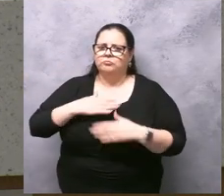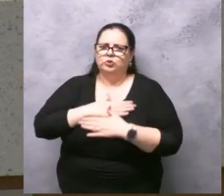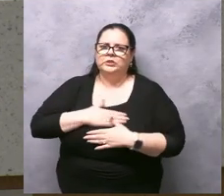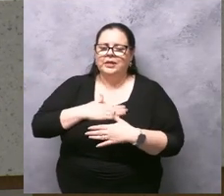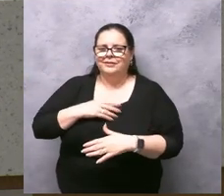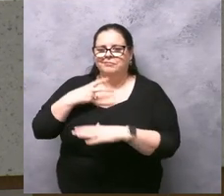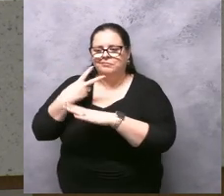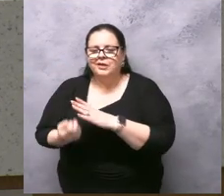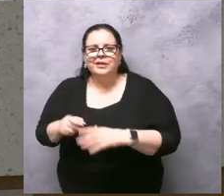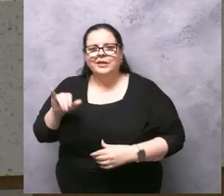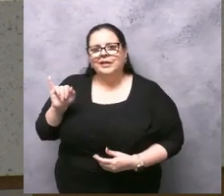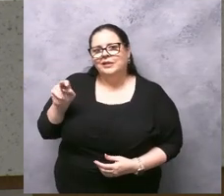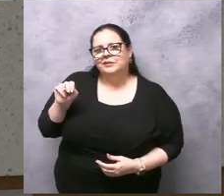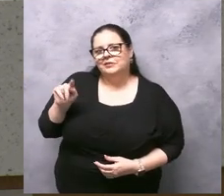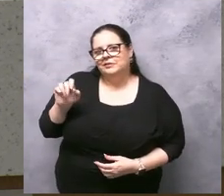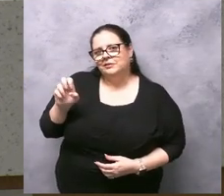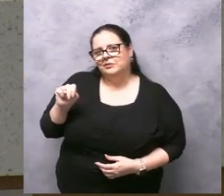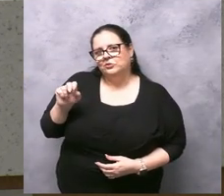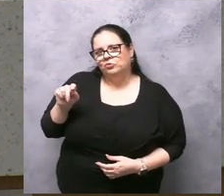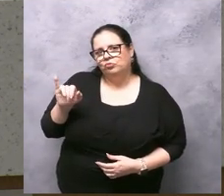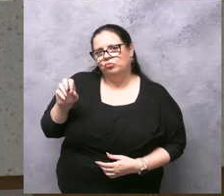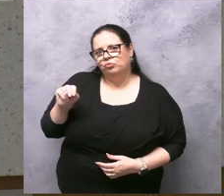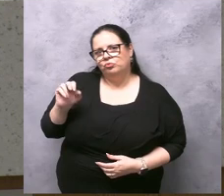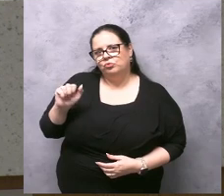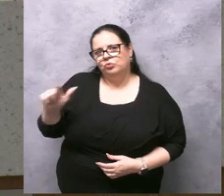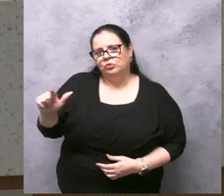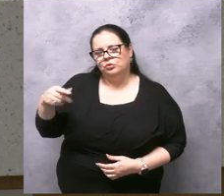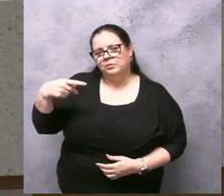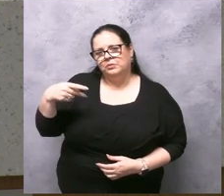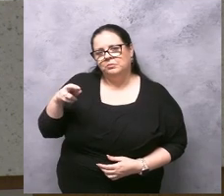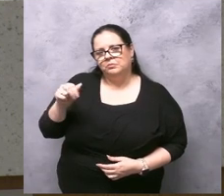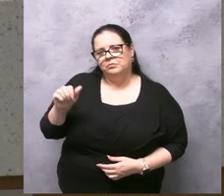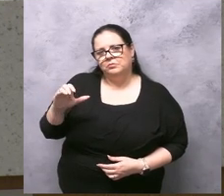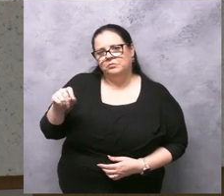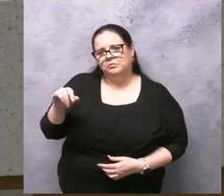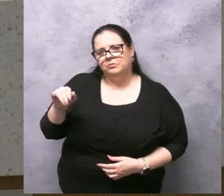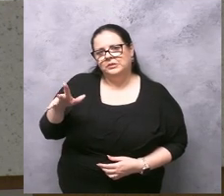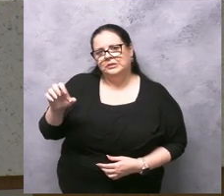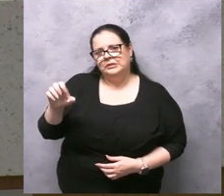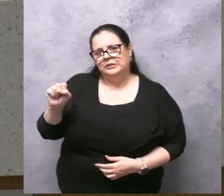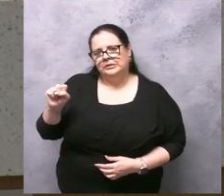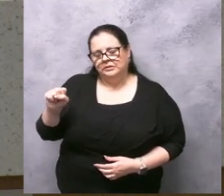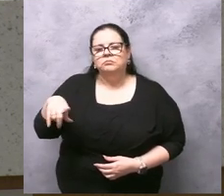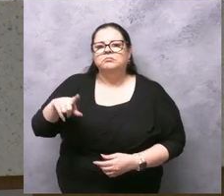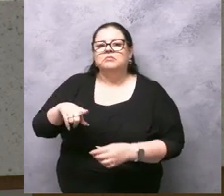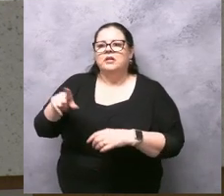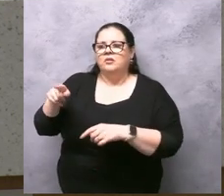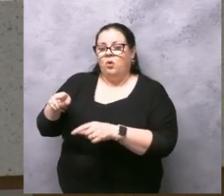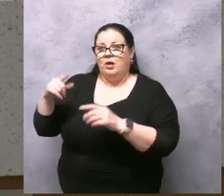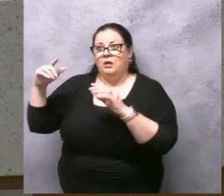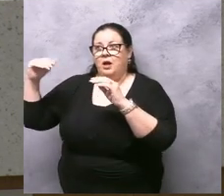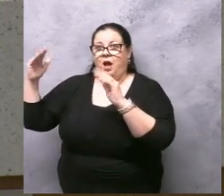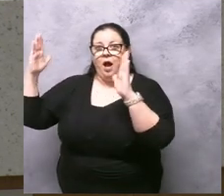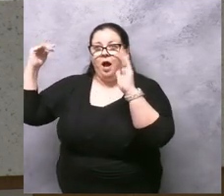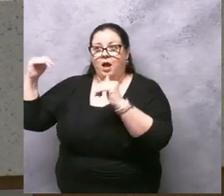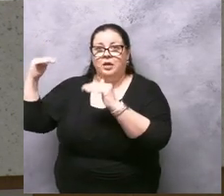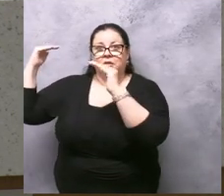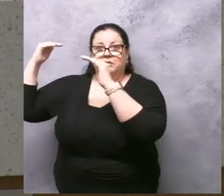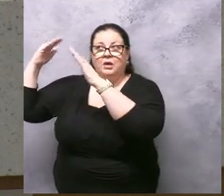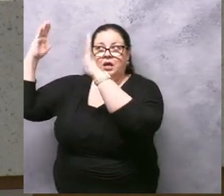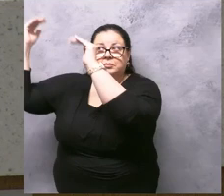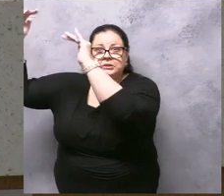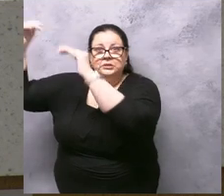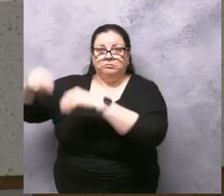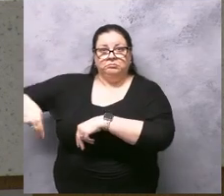intentional practices that make that campus such an outperformer. Higher expectations around planning, coupled with support and having the teachers' backs,